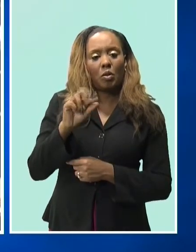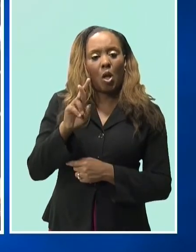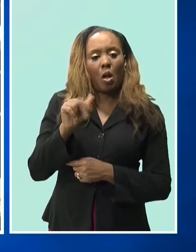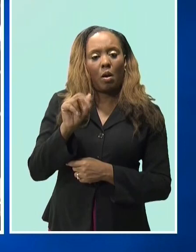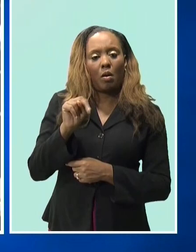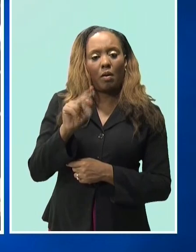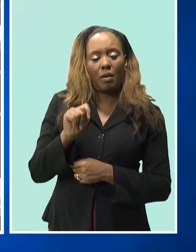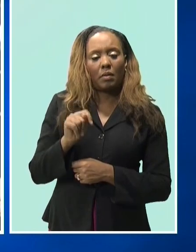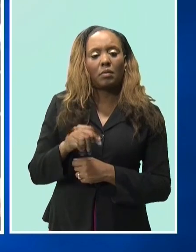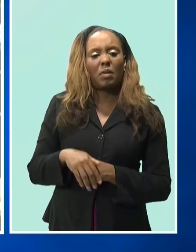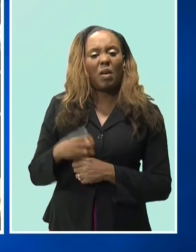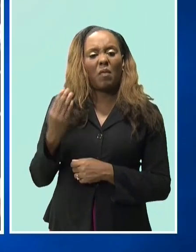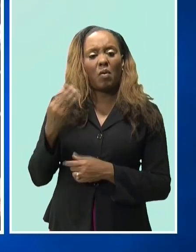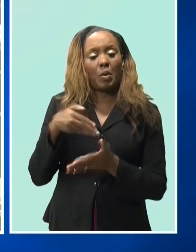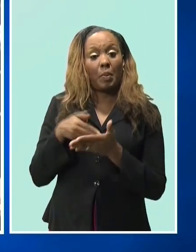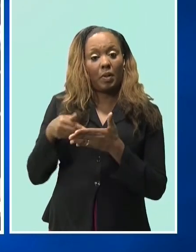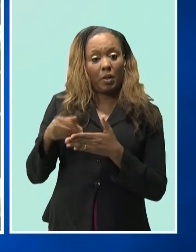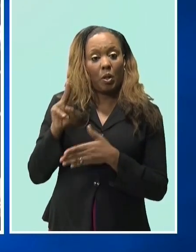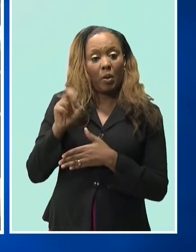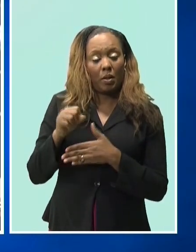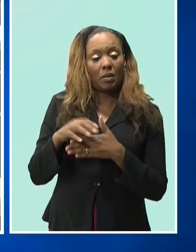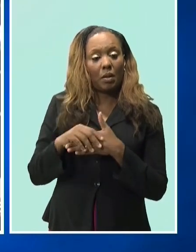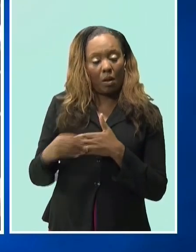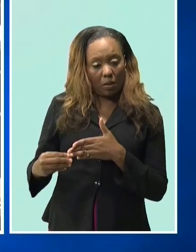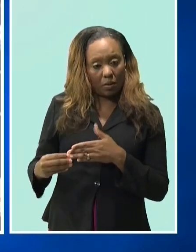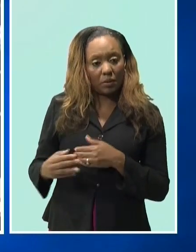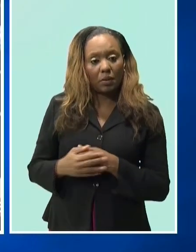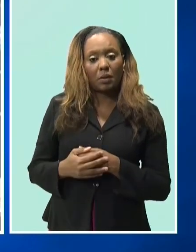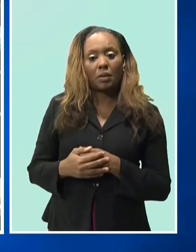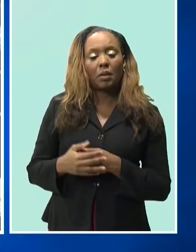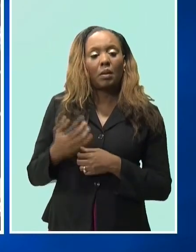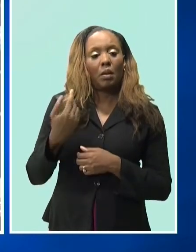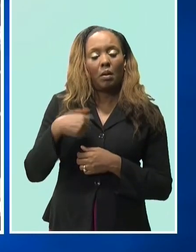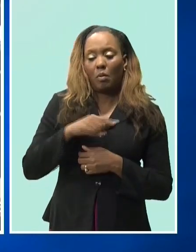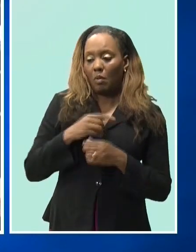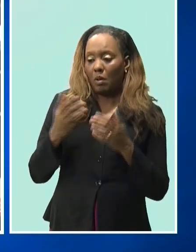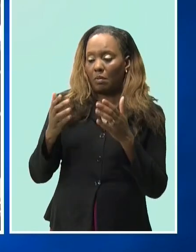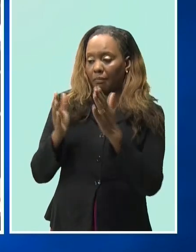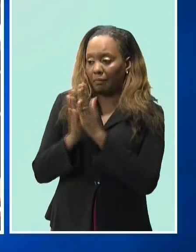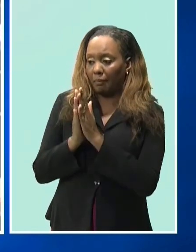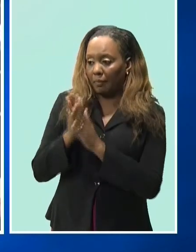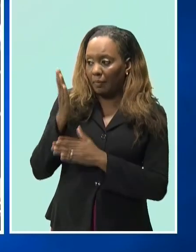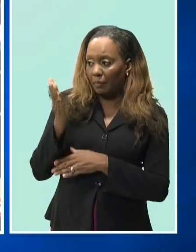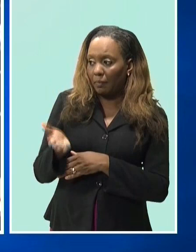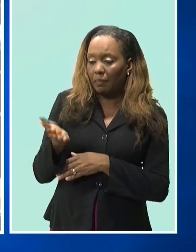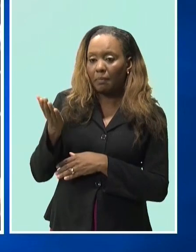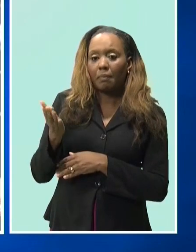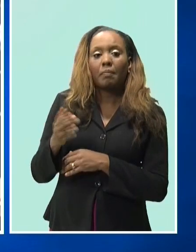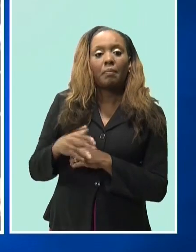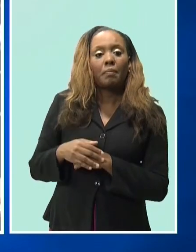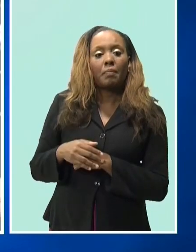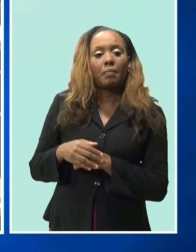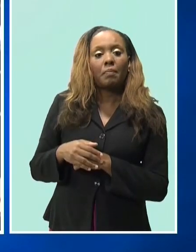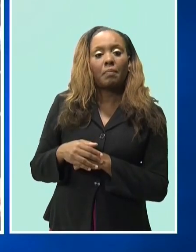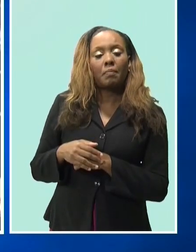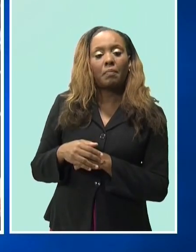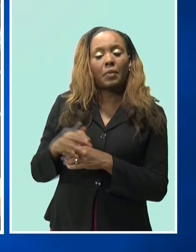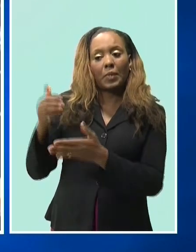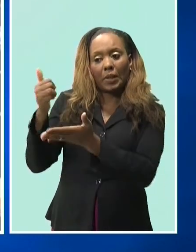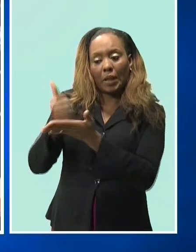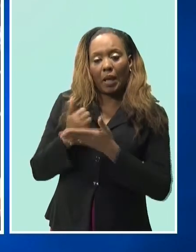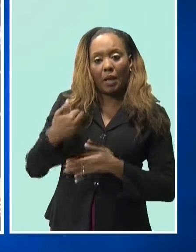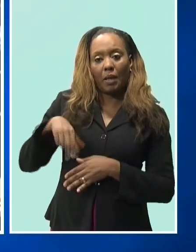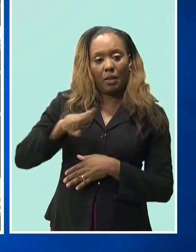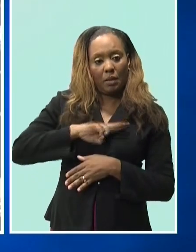million US. We are making approaches for them to, it's a low-hanging fruit, as it were,